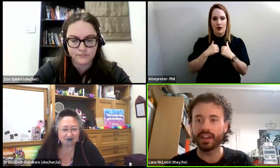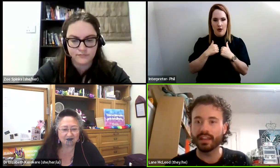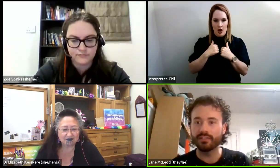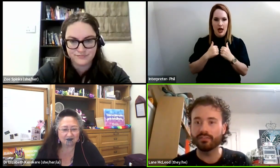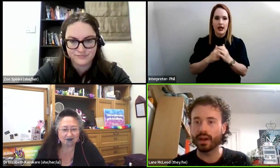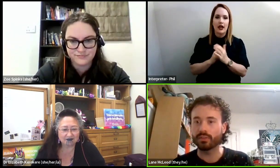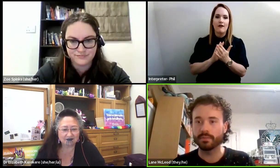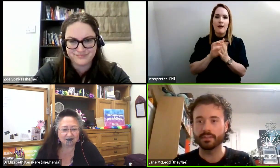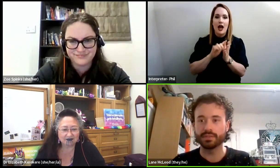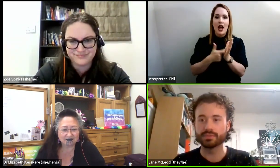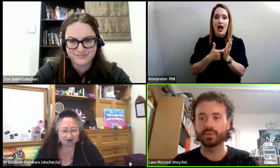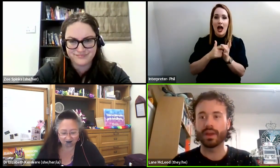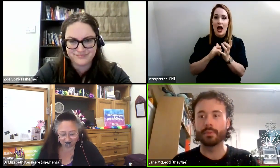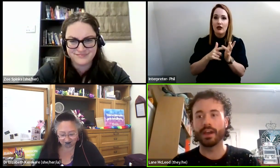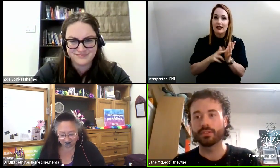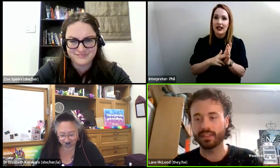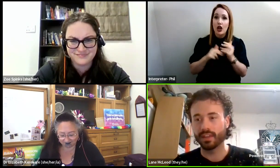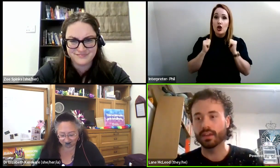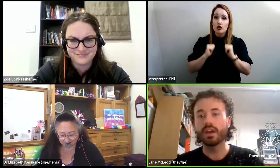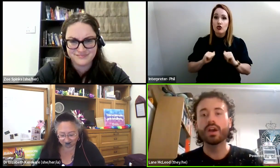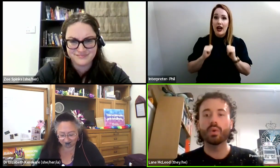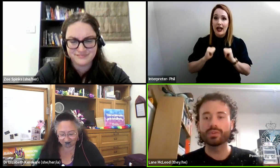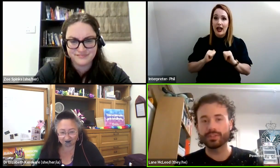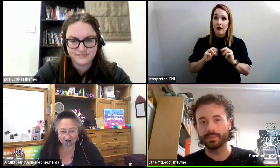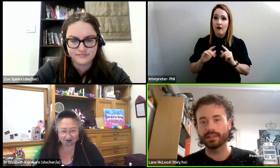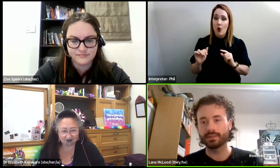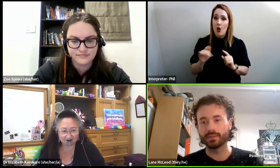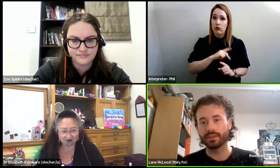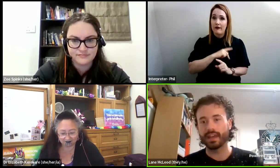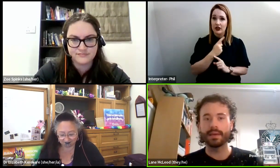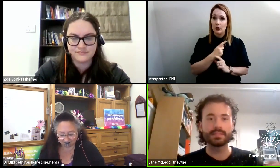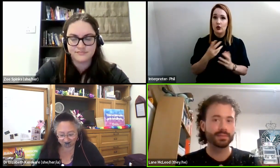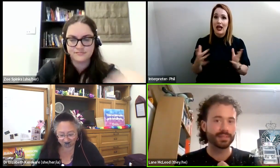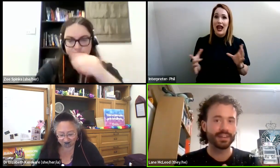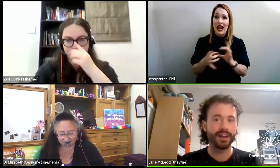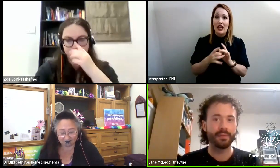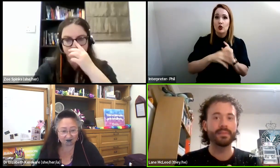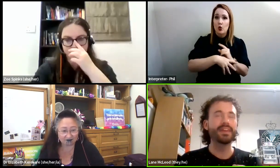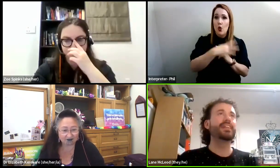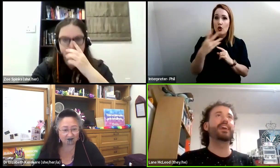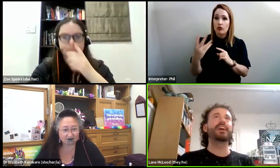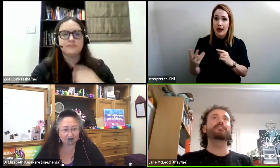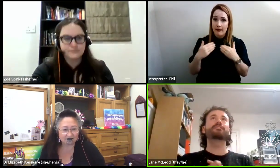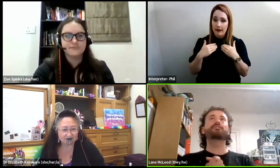should training for health professionals on rainbow healthcare also be concluded? Absolutely.